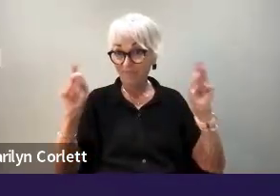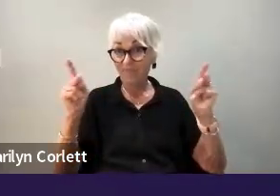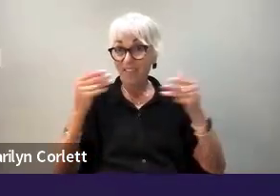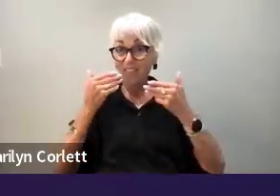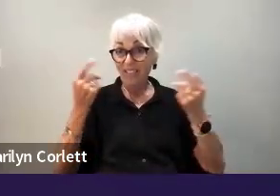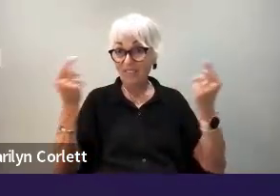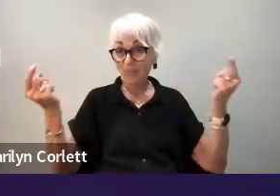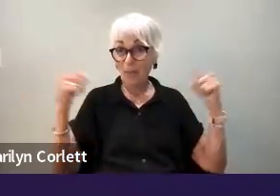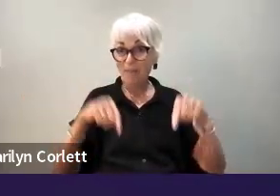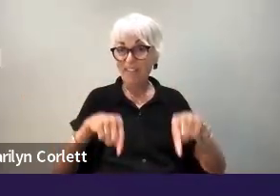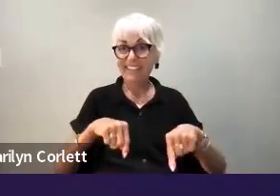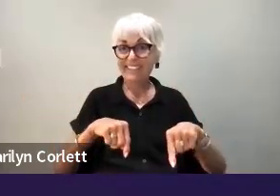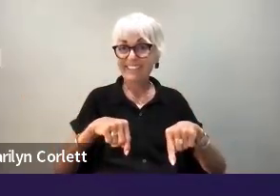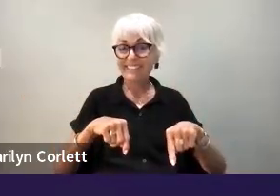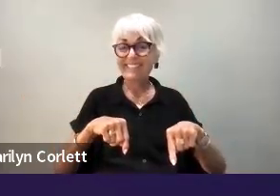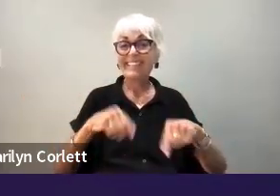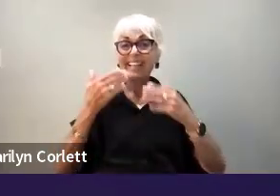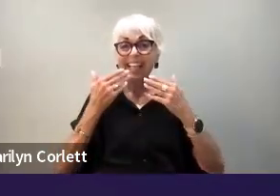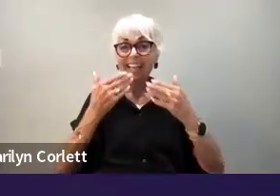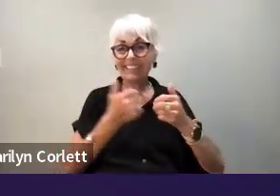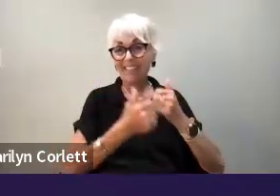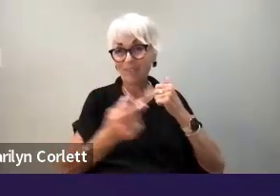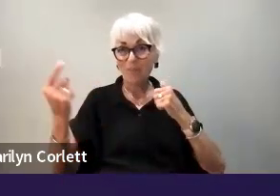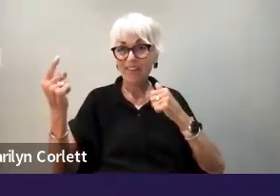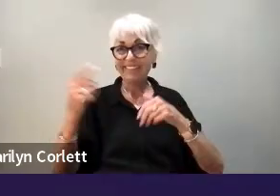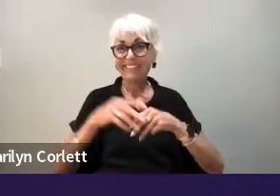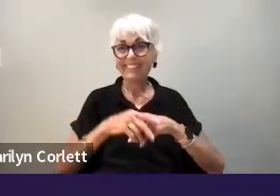Thank you for coming. Thank you, everyone.